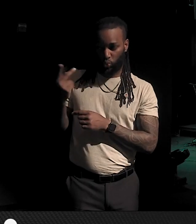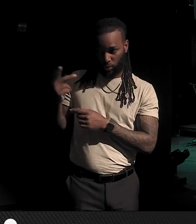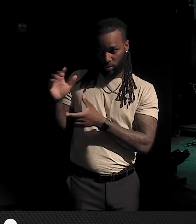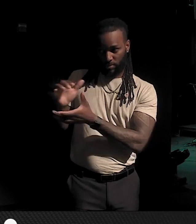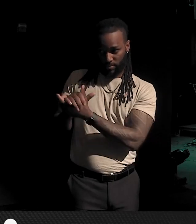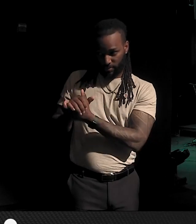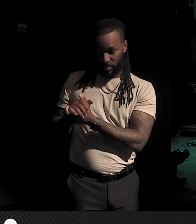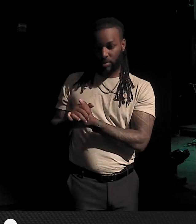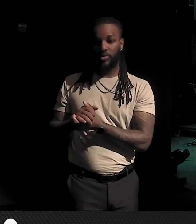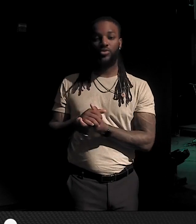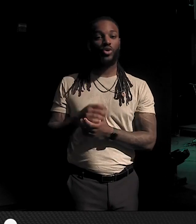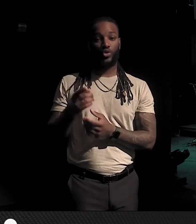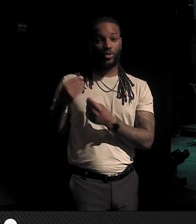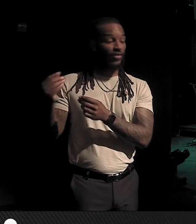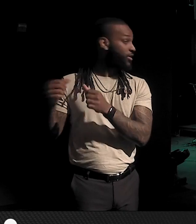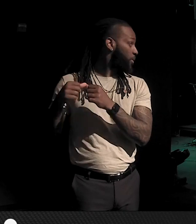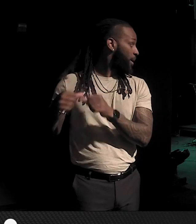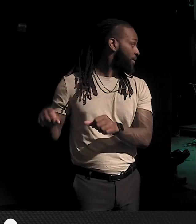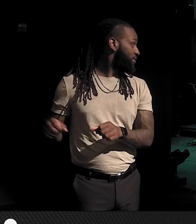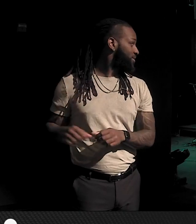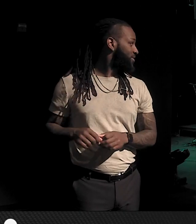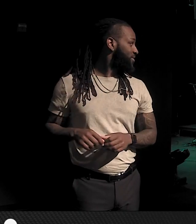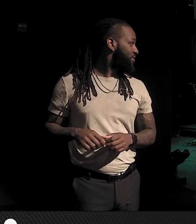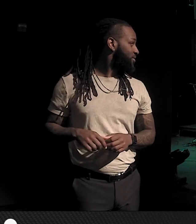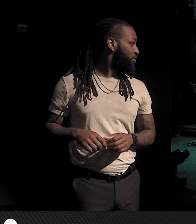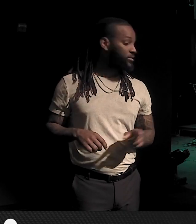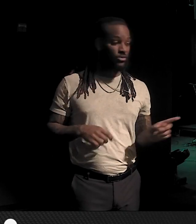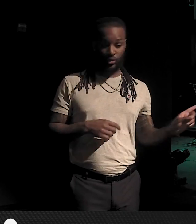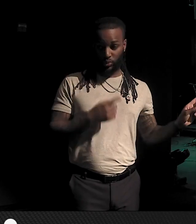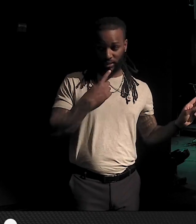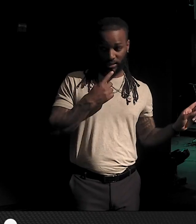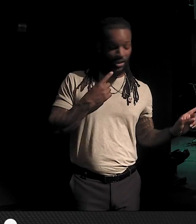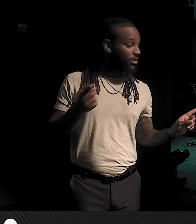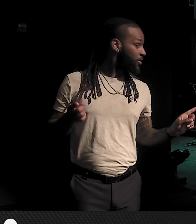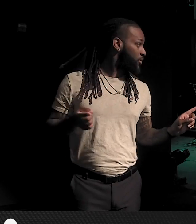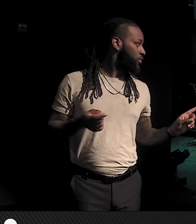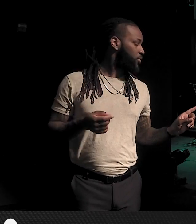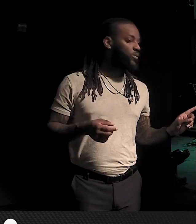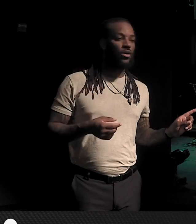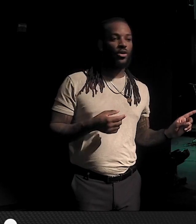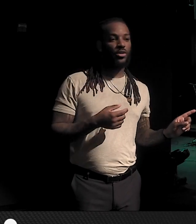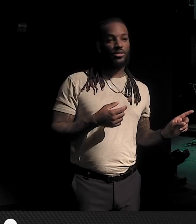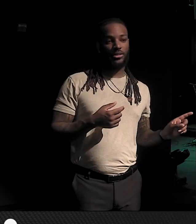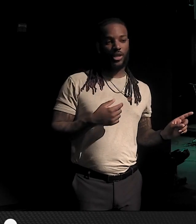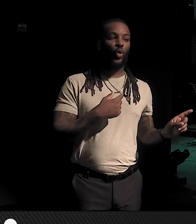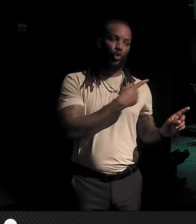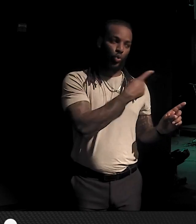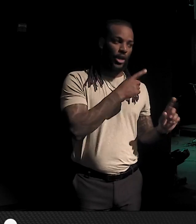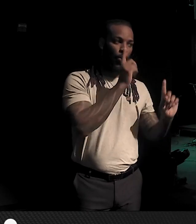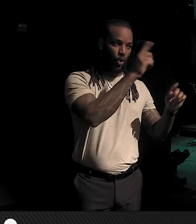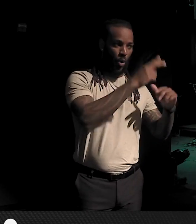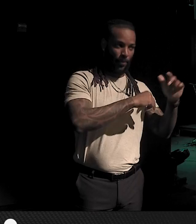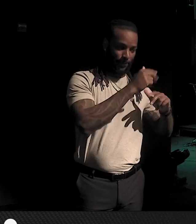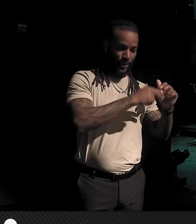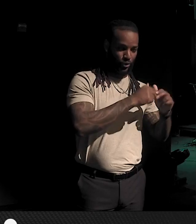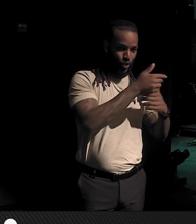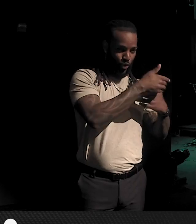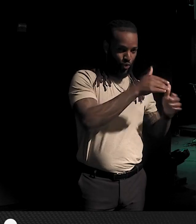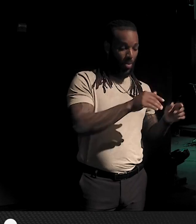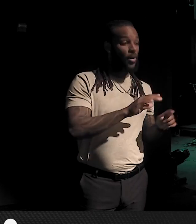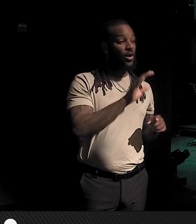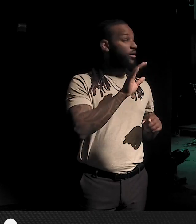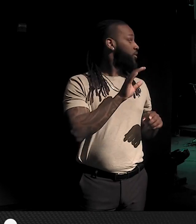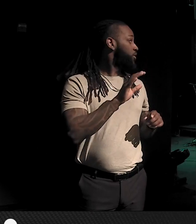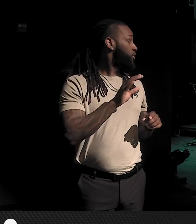give her little deposit. Okay, great. And then you say, well, you and I are going to go away because we're going to build a room for her. But your